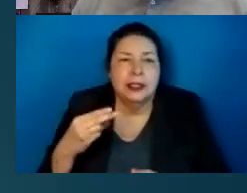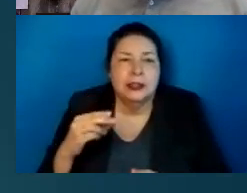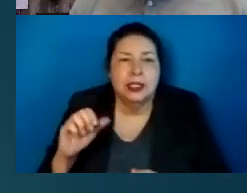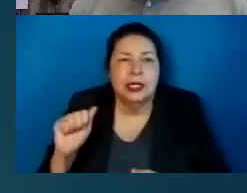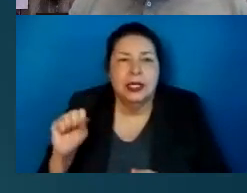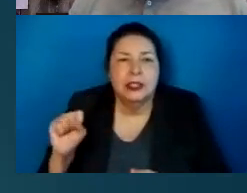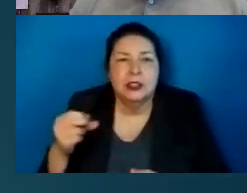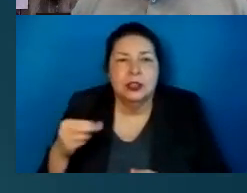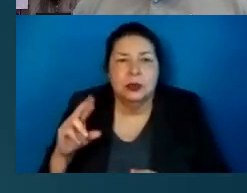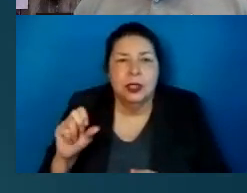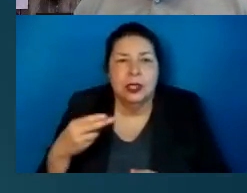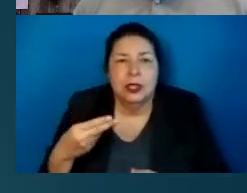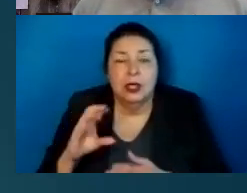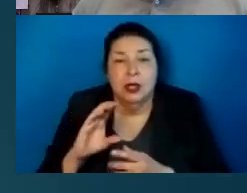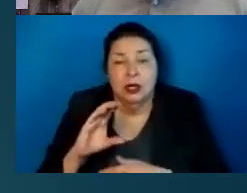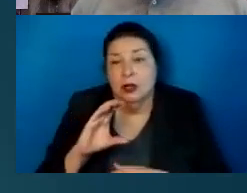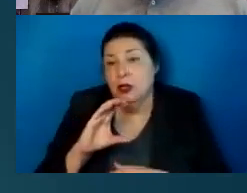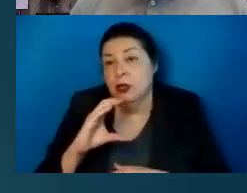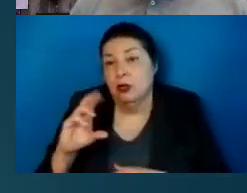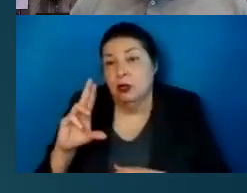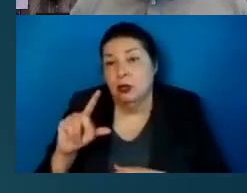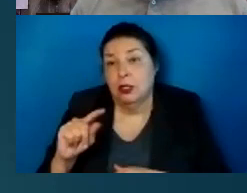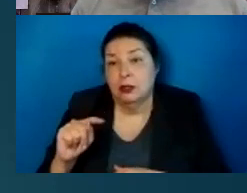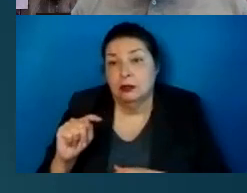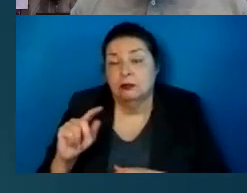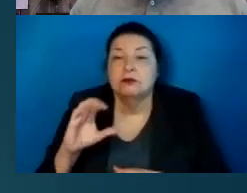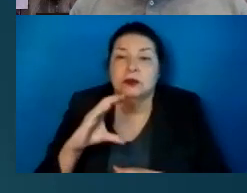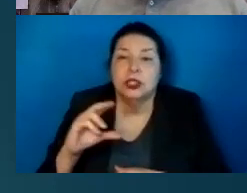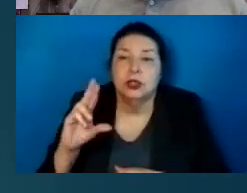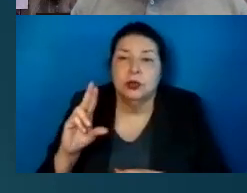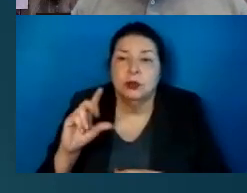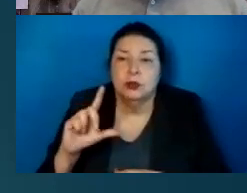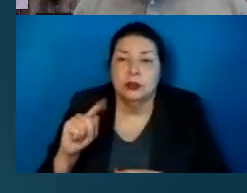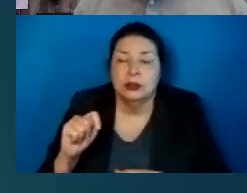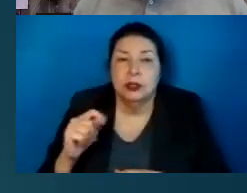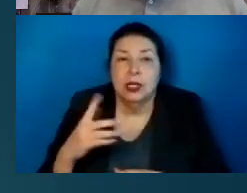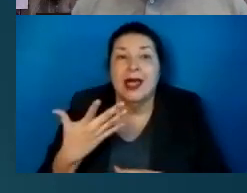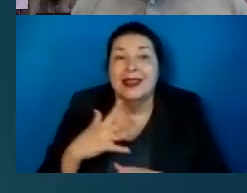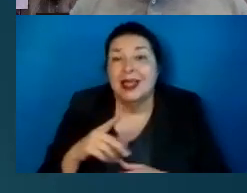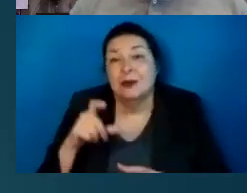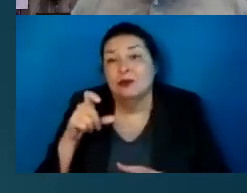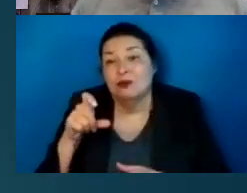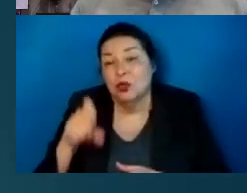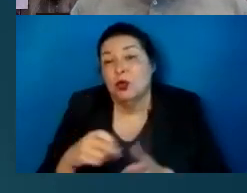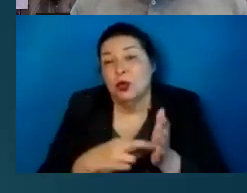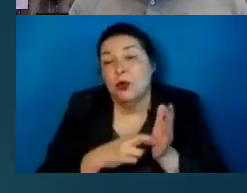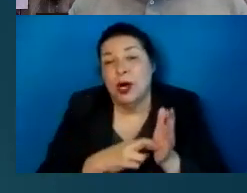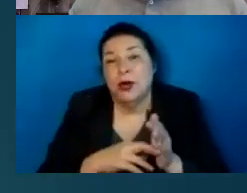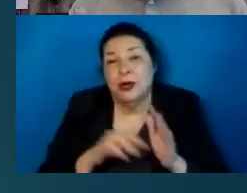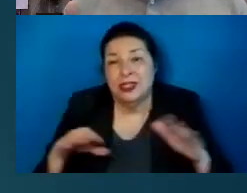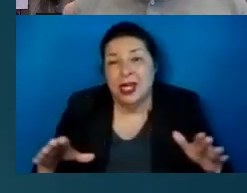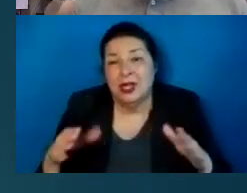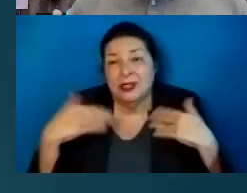child sacrifice. You also had it in Greece with the Spartans. If the child